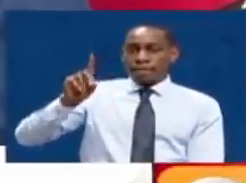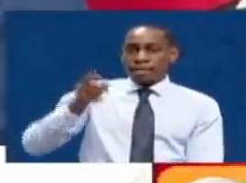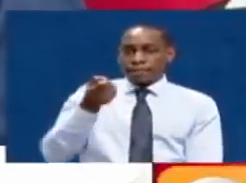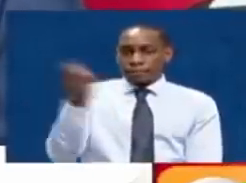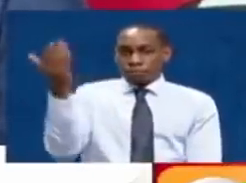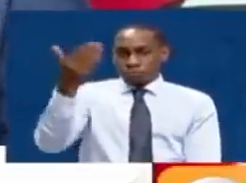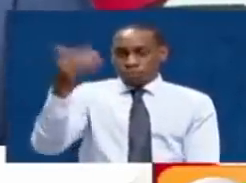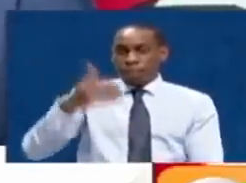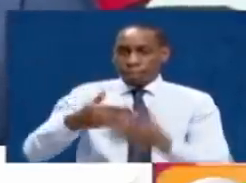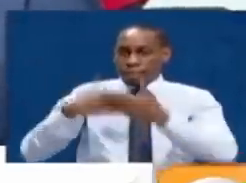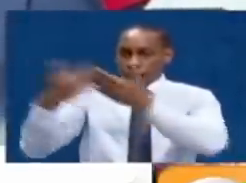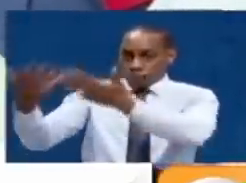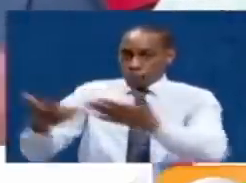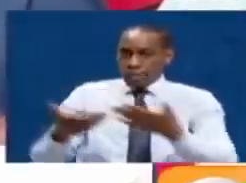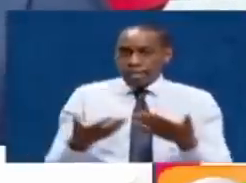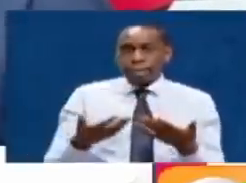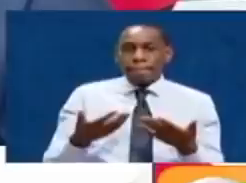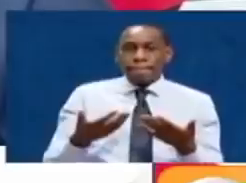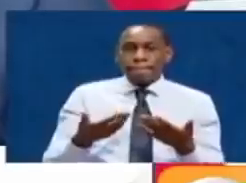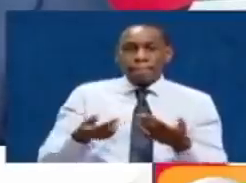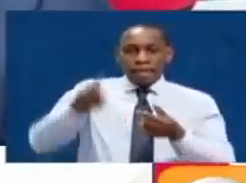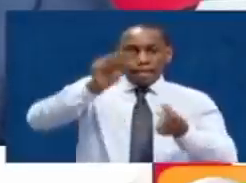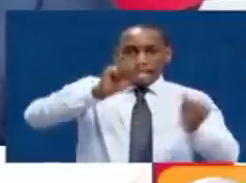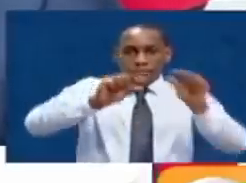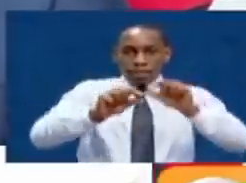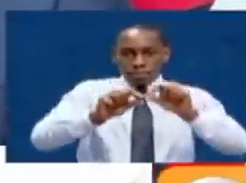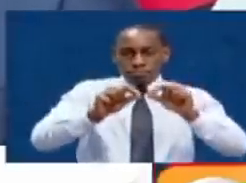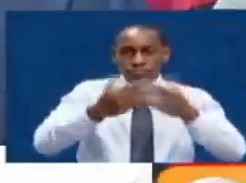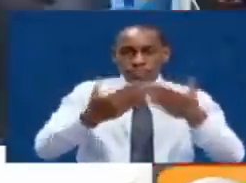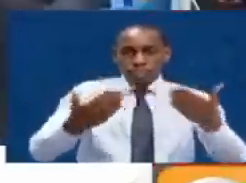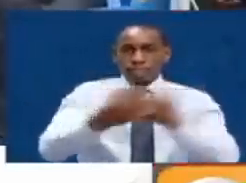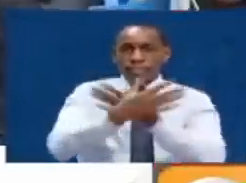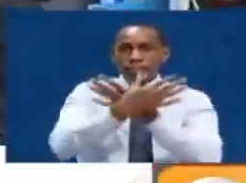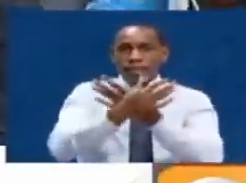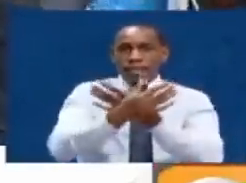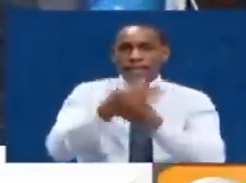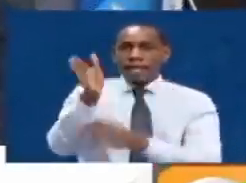we receive the laboratories from the German embassy.